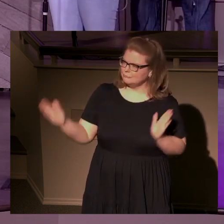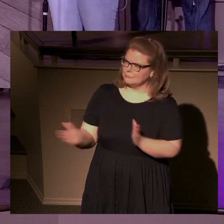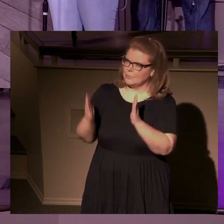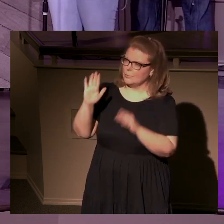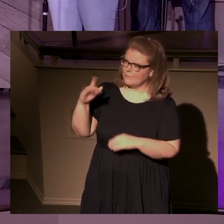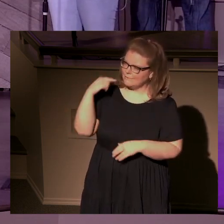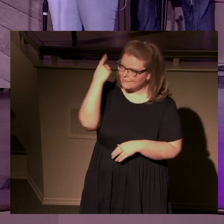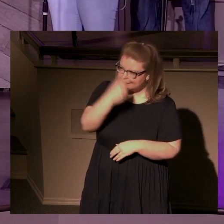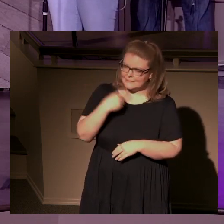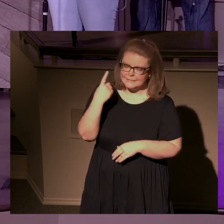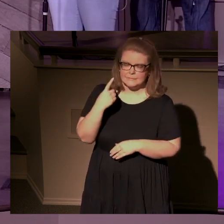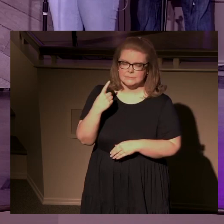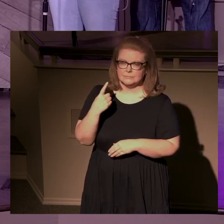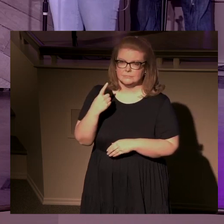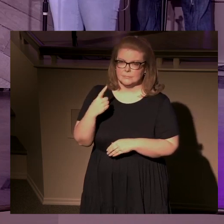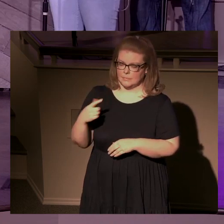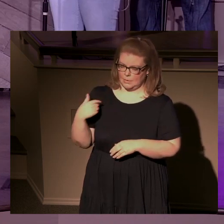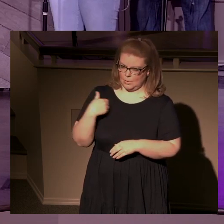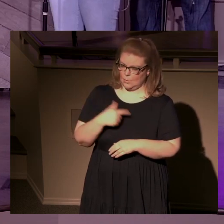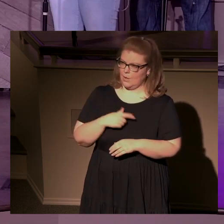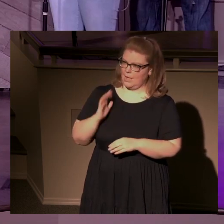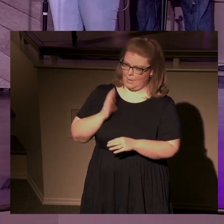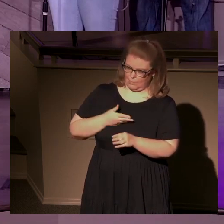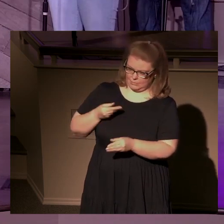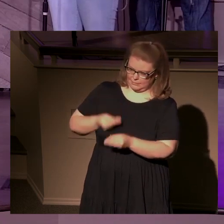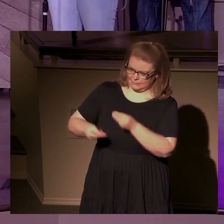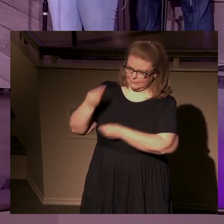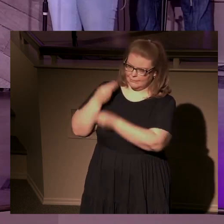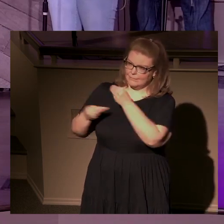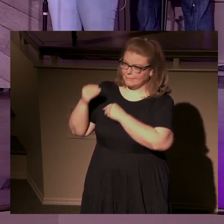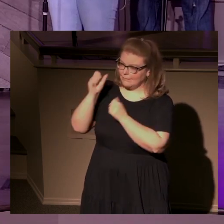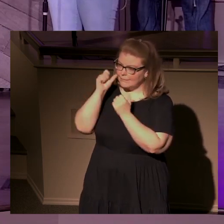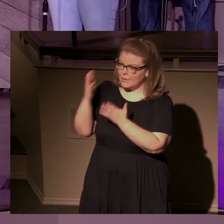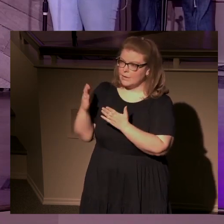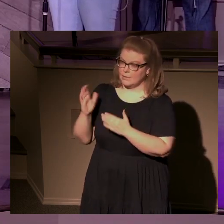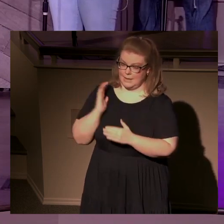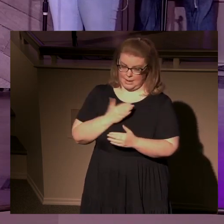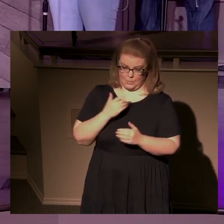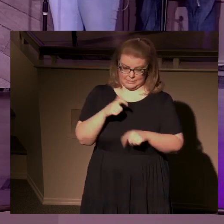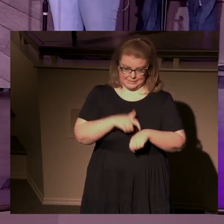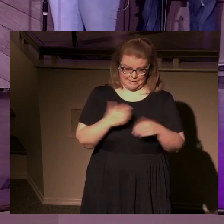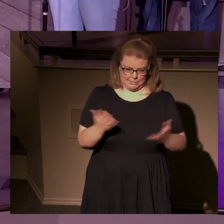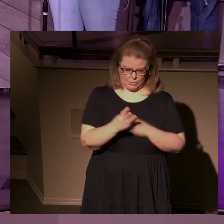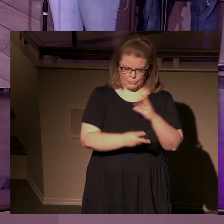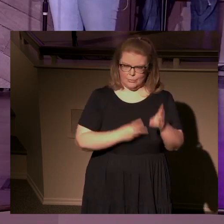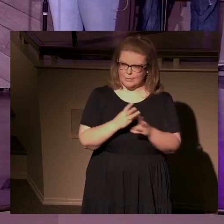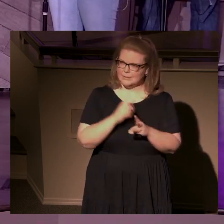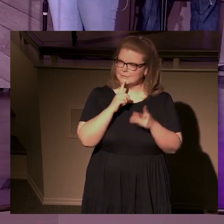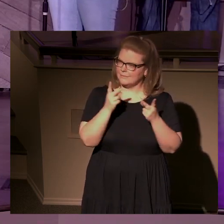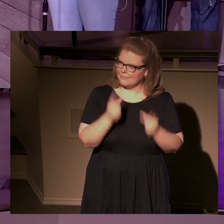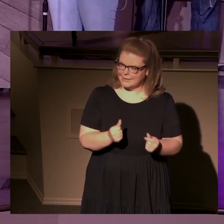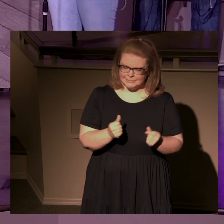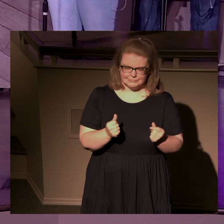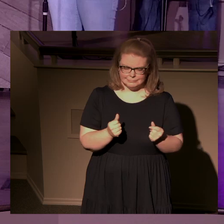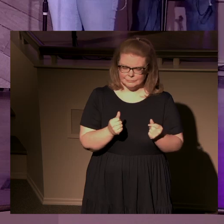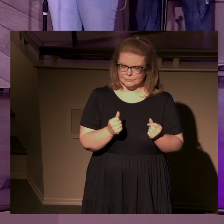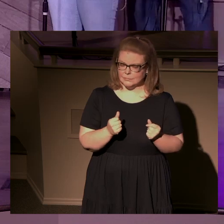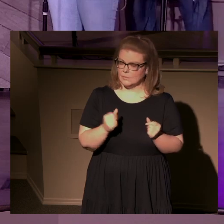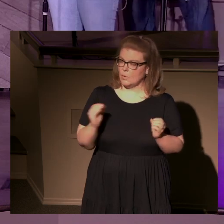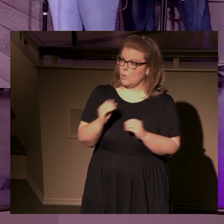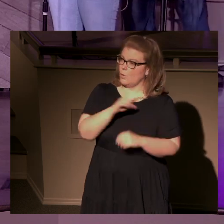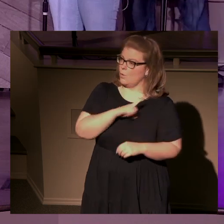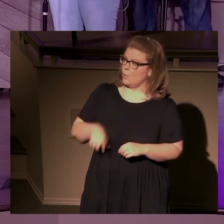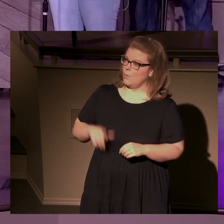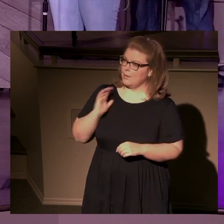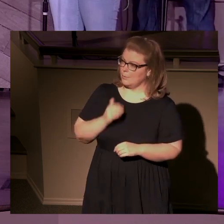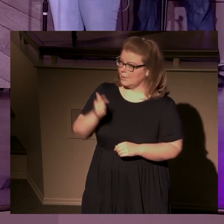as were all our forefathers. Our days on earth are like shadow without hope. O Lord our God, as for all